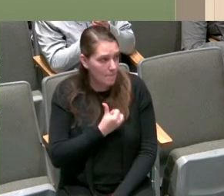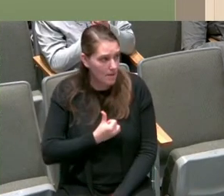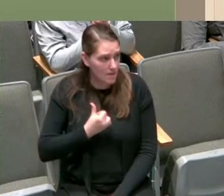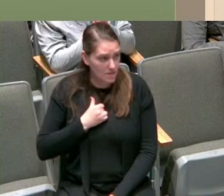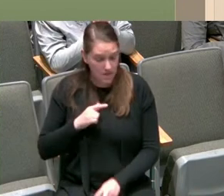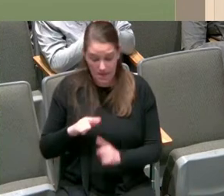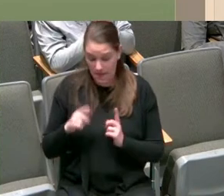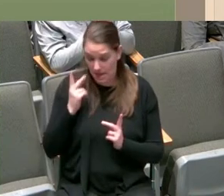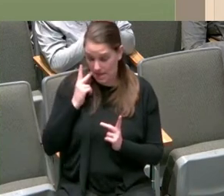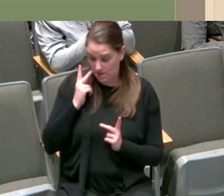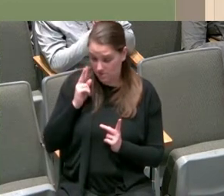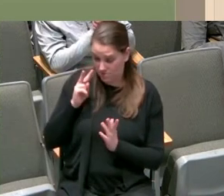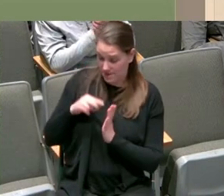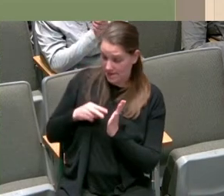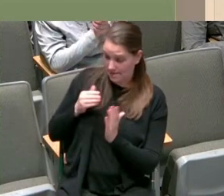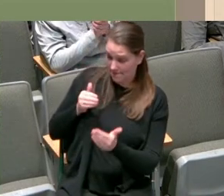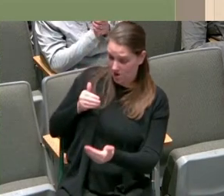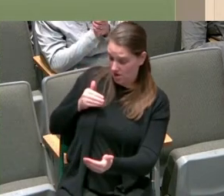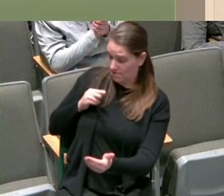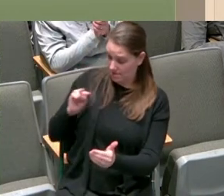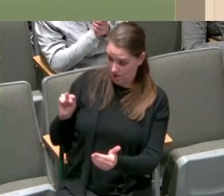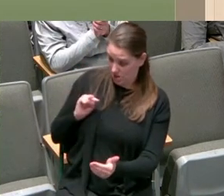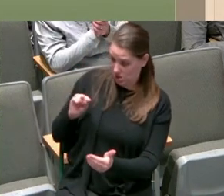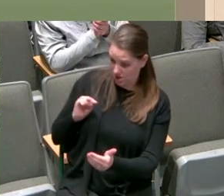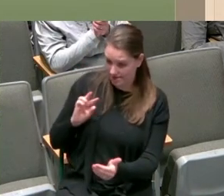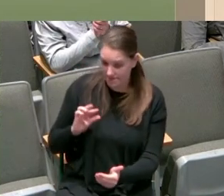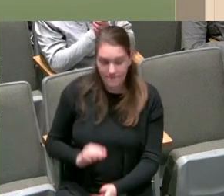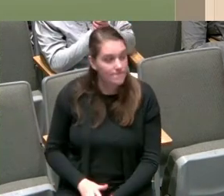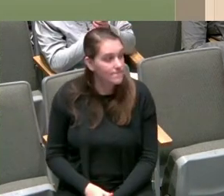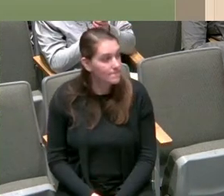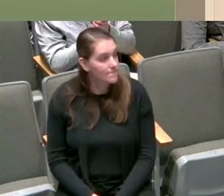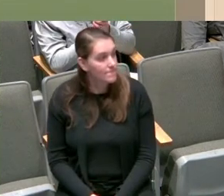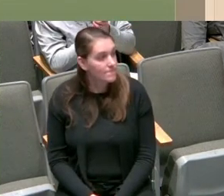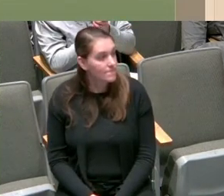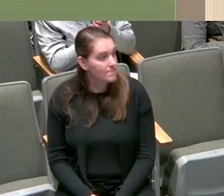read that far away I'm gonna shift a little